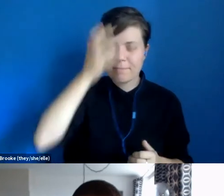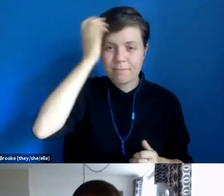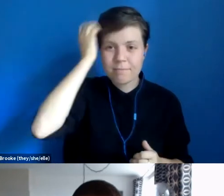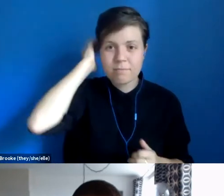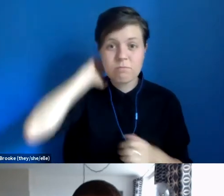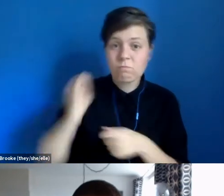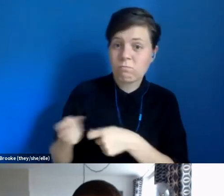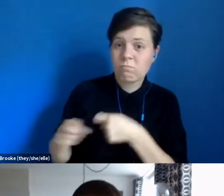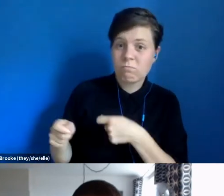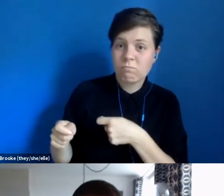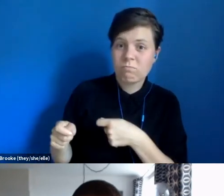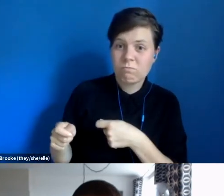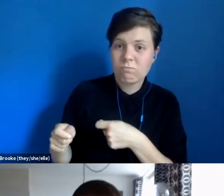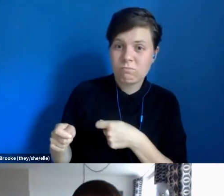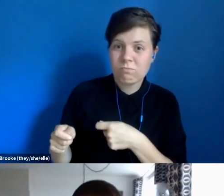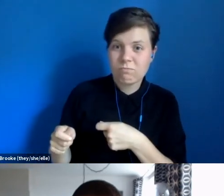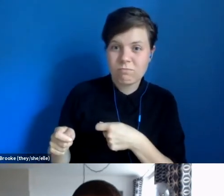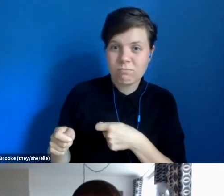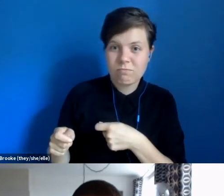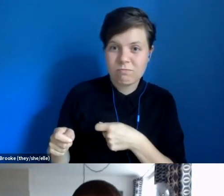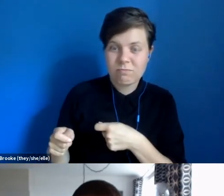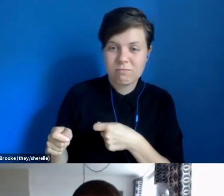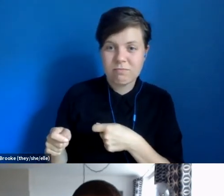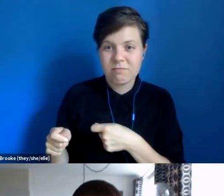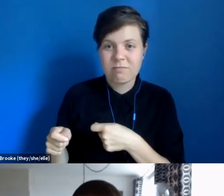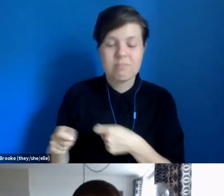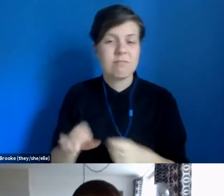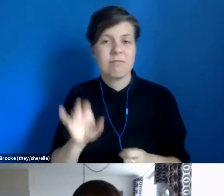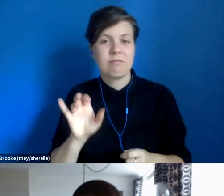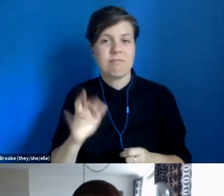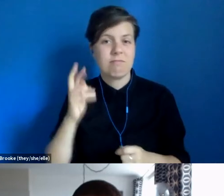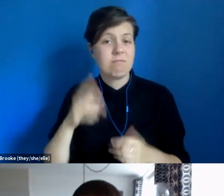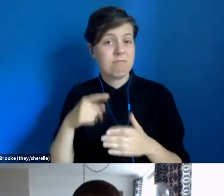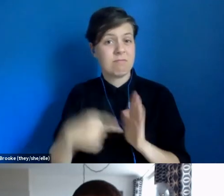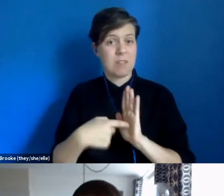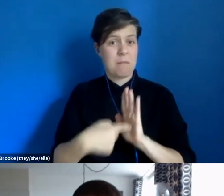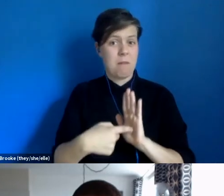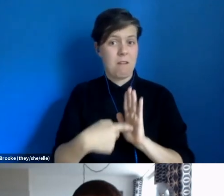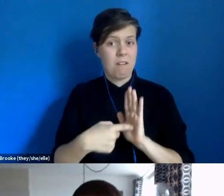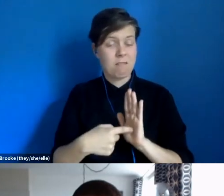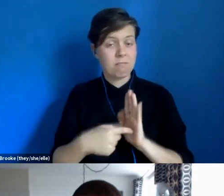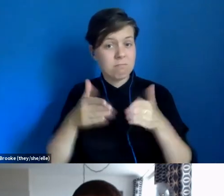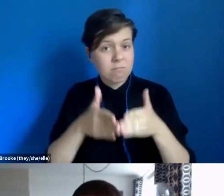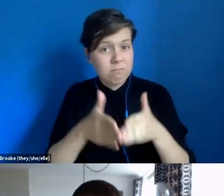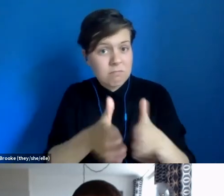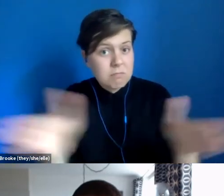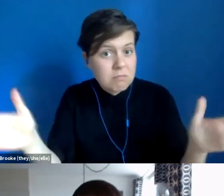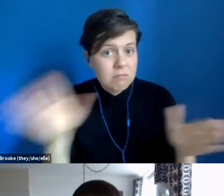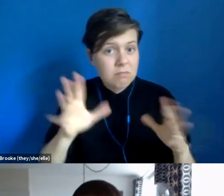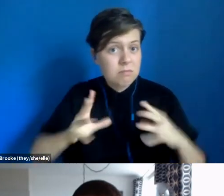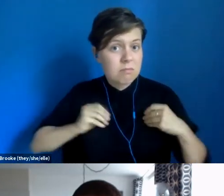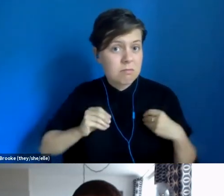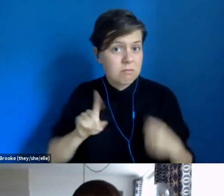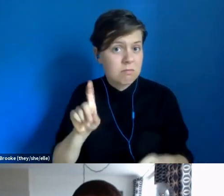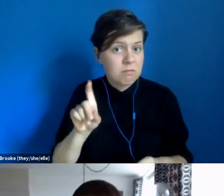It raises questions like, is this going to be acceptable to the general public? Is it going to be accepted on our own terms, or is it going to be